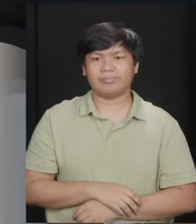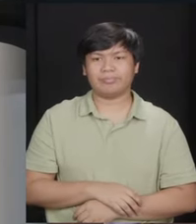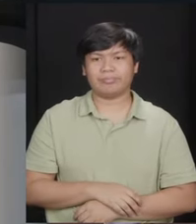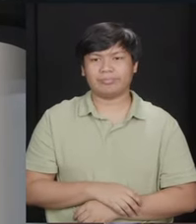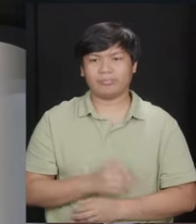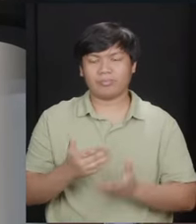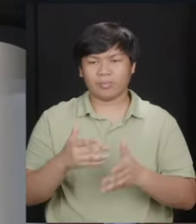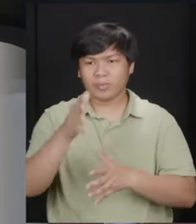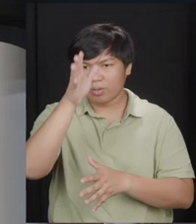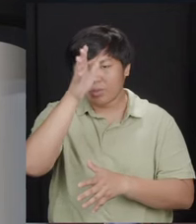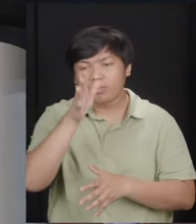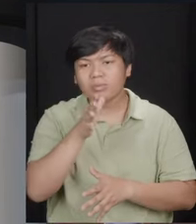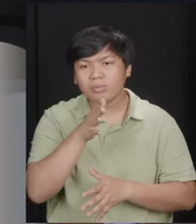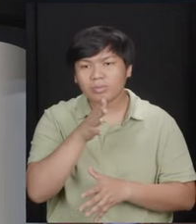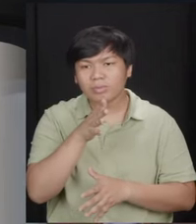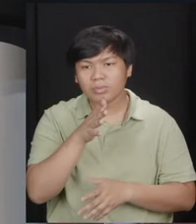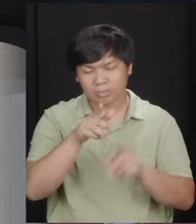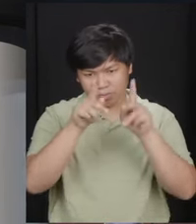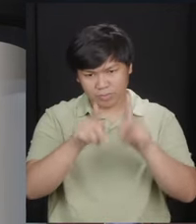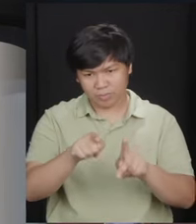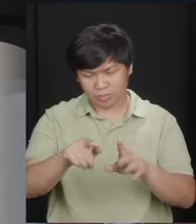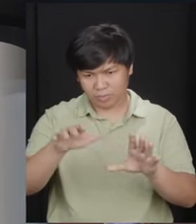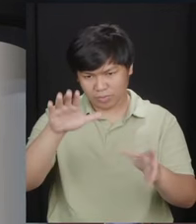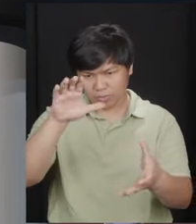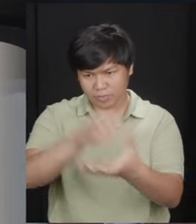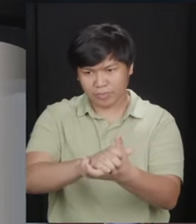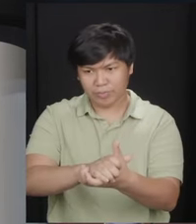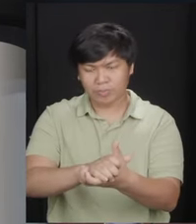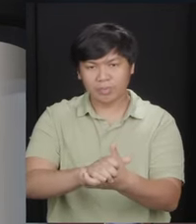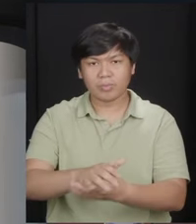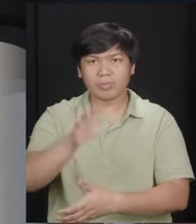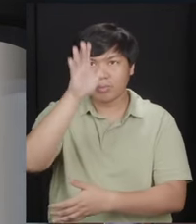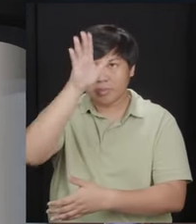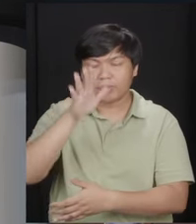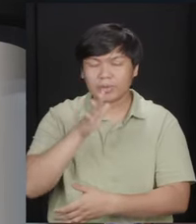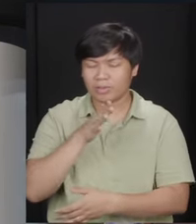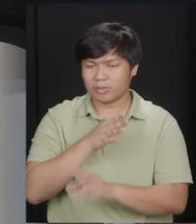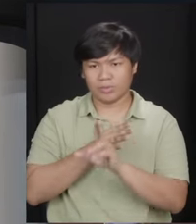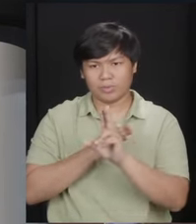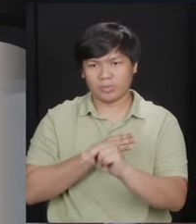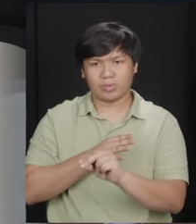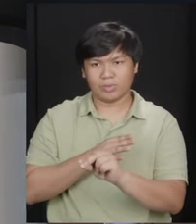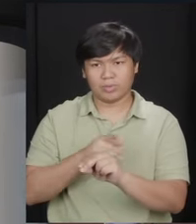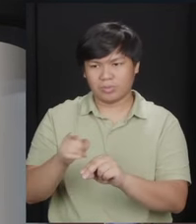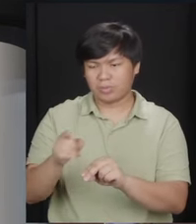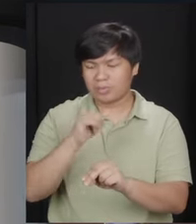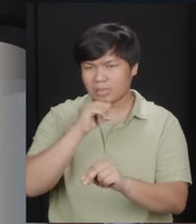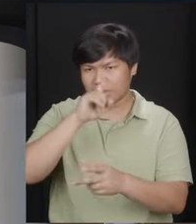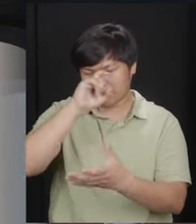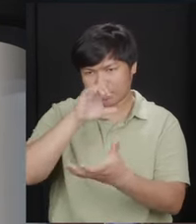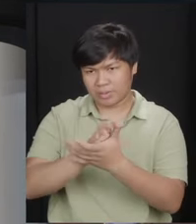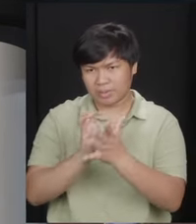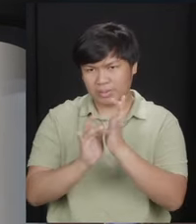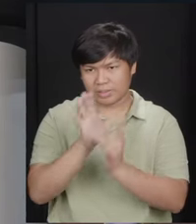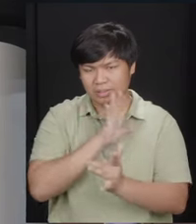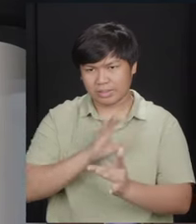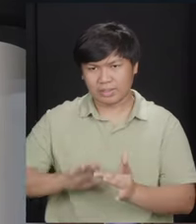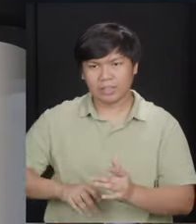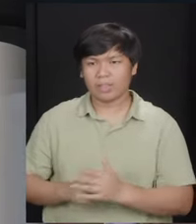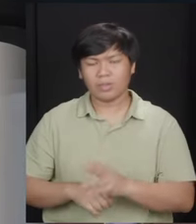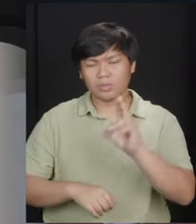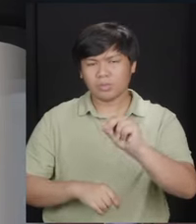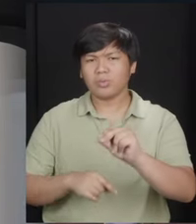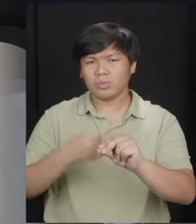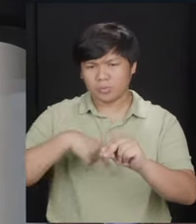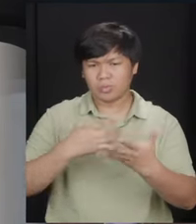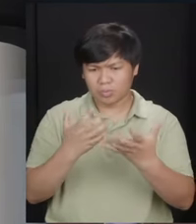Or your parents tell you, this is the person we want you to marry. Mom, dad, he doesn't even believe in Christ. I'm sorry. No, this is the person